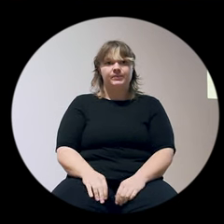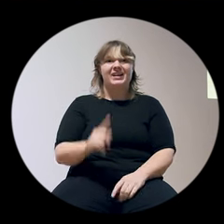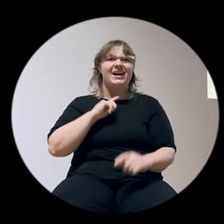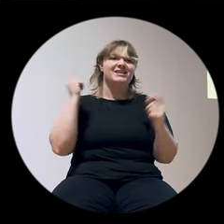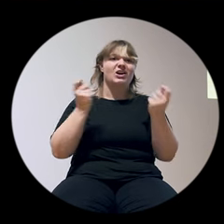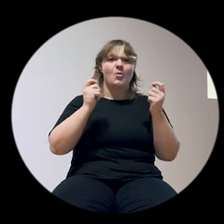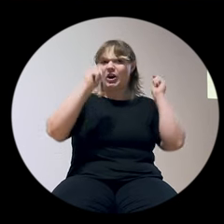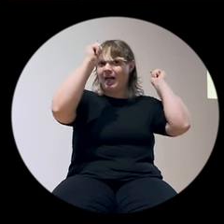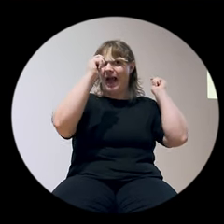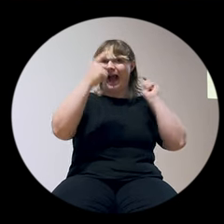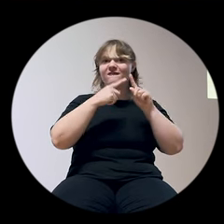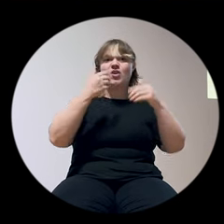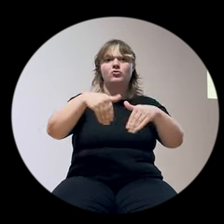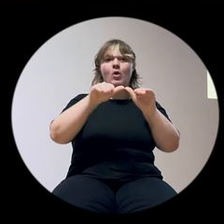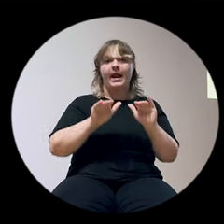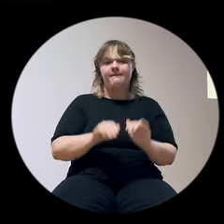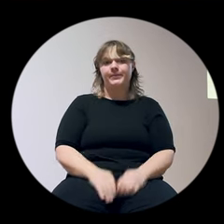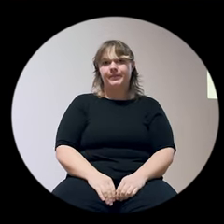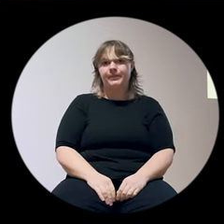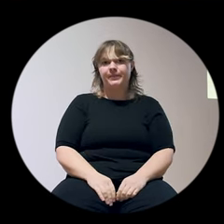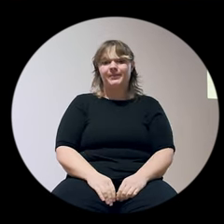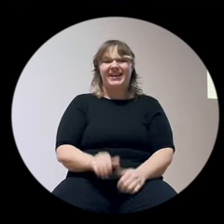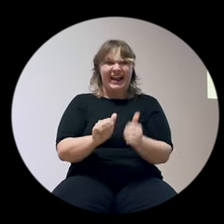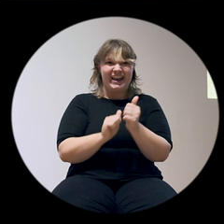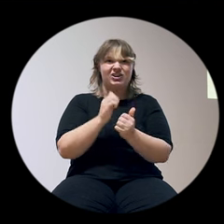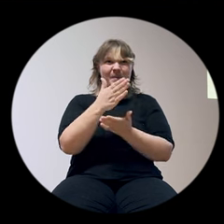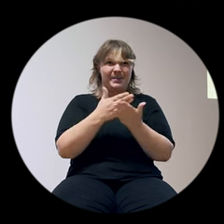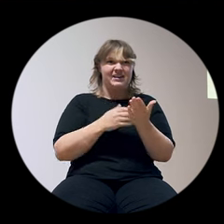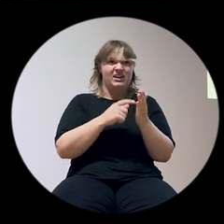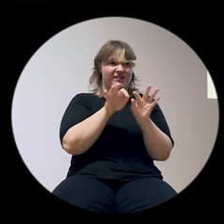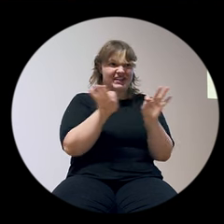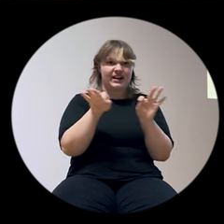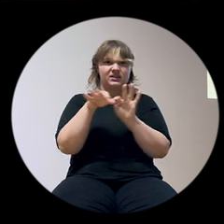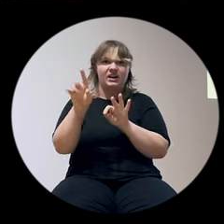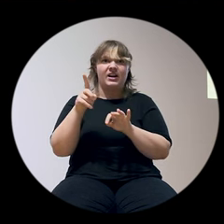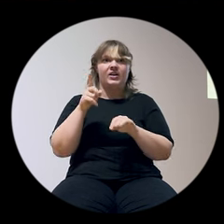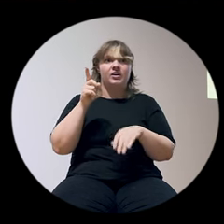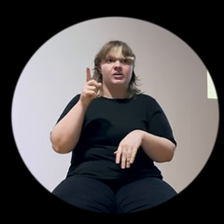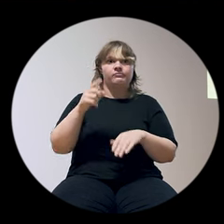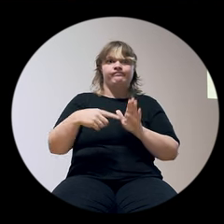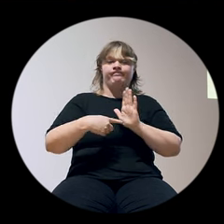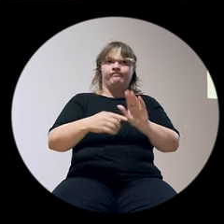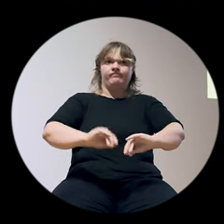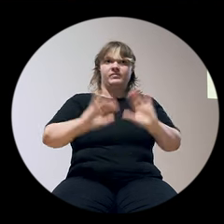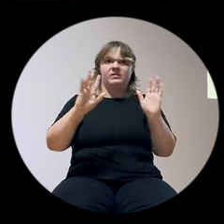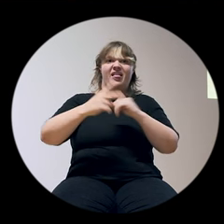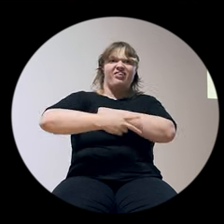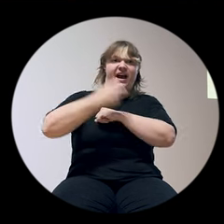ceremonial hat from grave. Each piece of text points sharply to the history of theft, labeled as